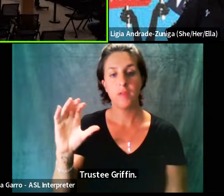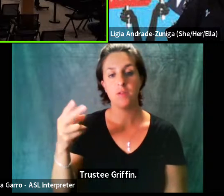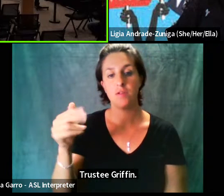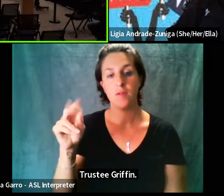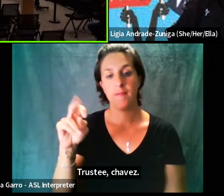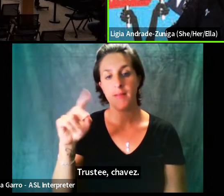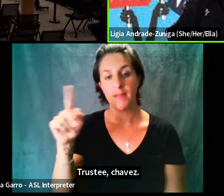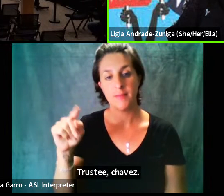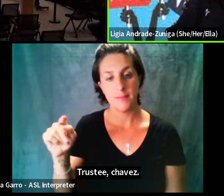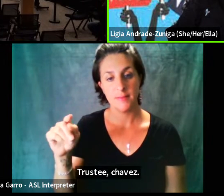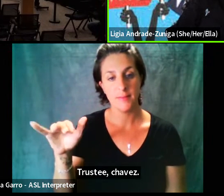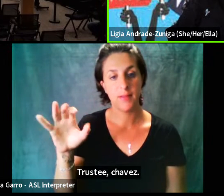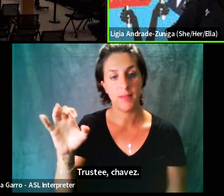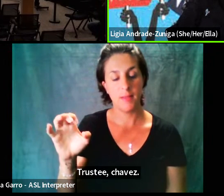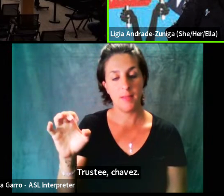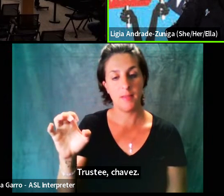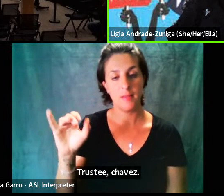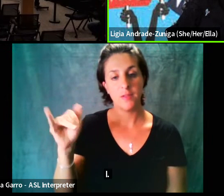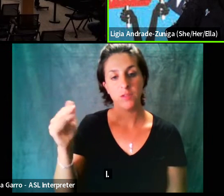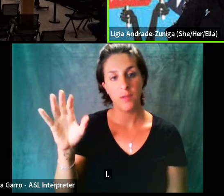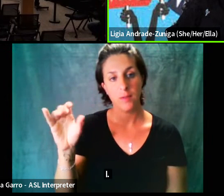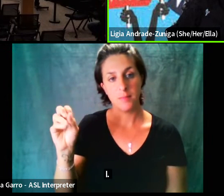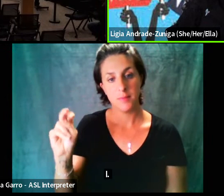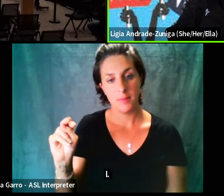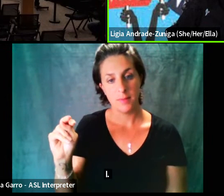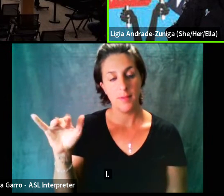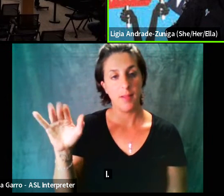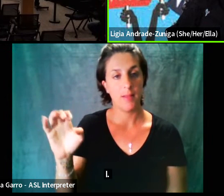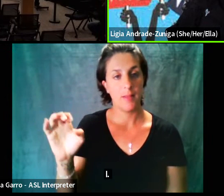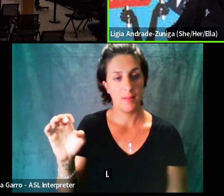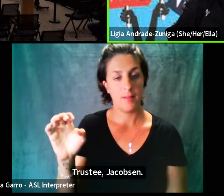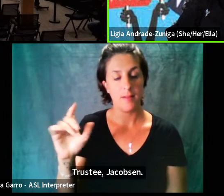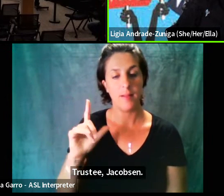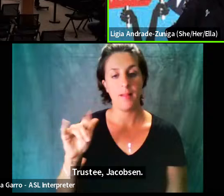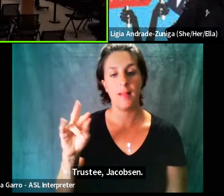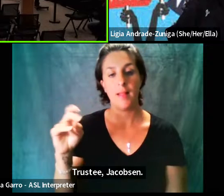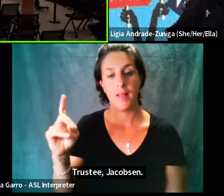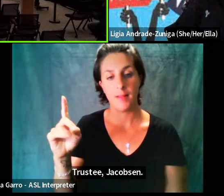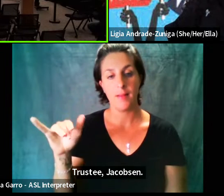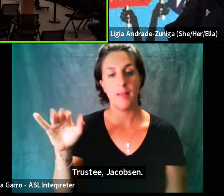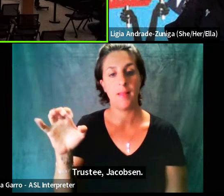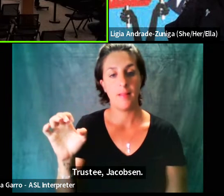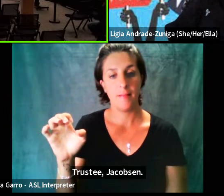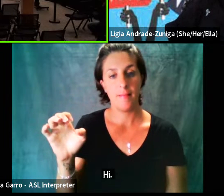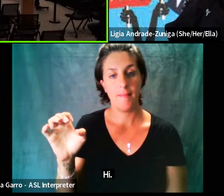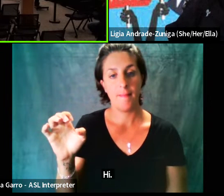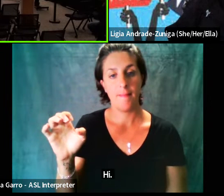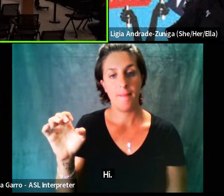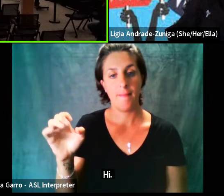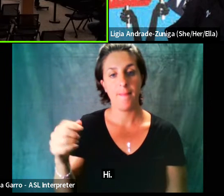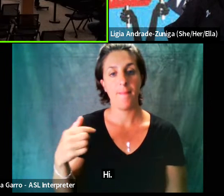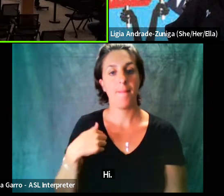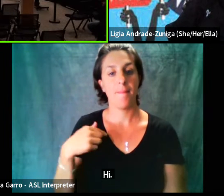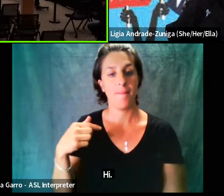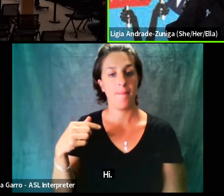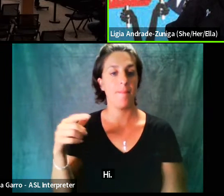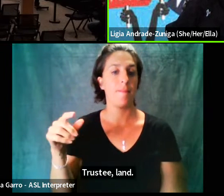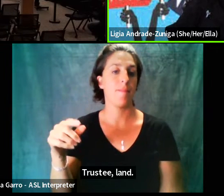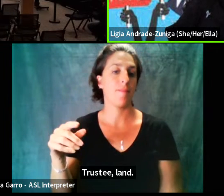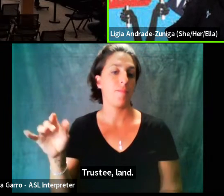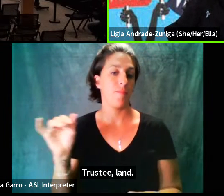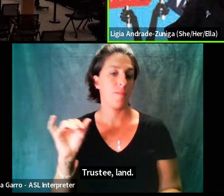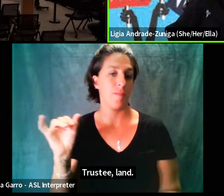Aye. Trustee Jacobson. Aye. Trustee Land. Aye. And aye from me as